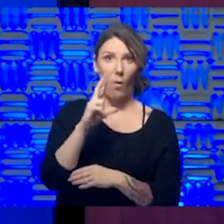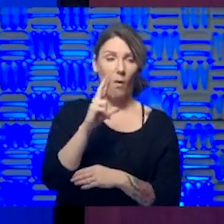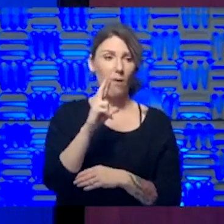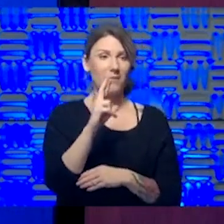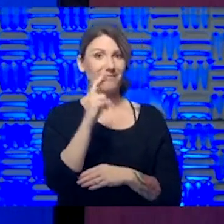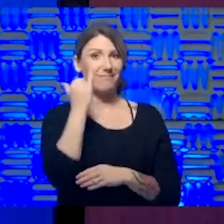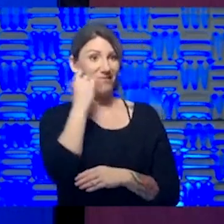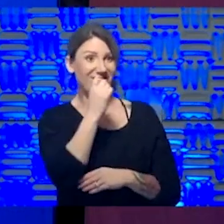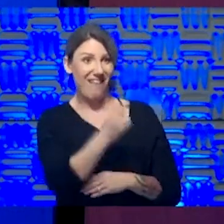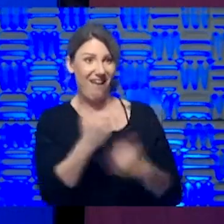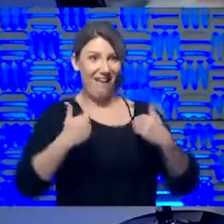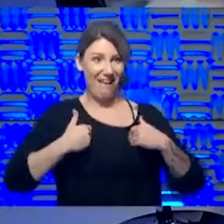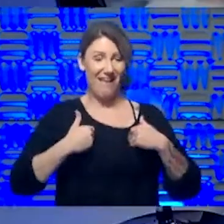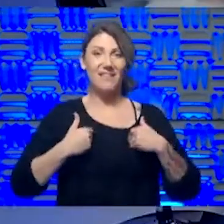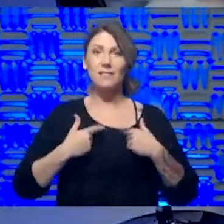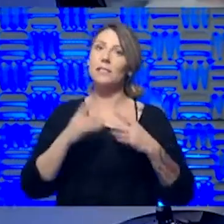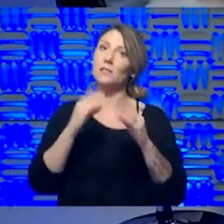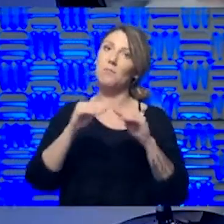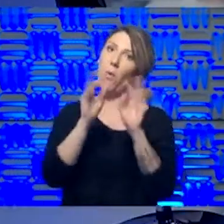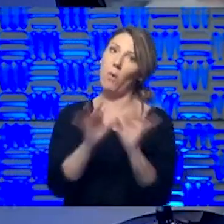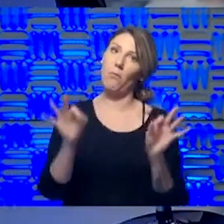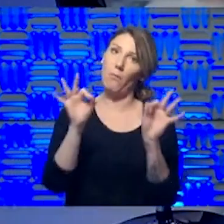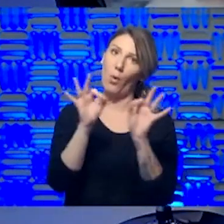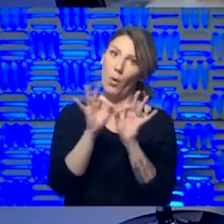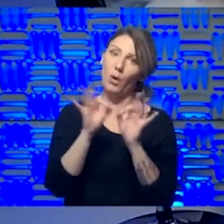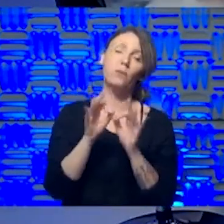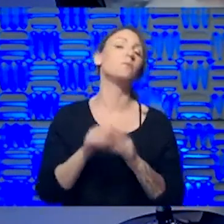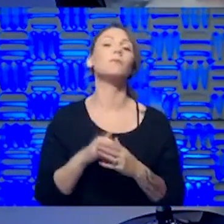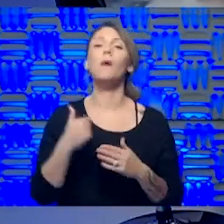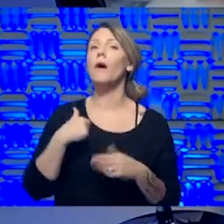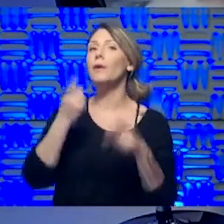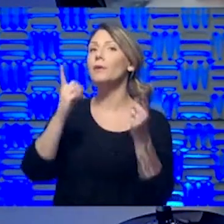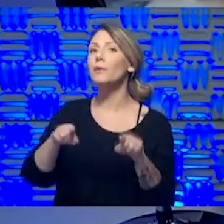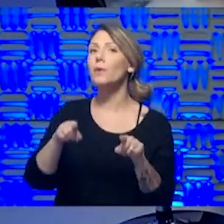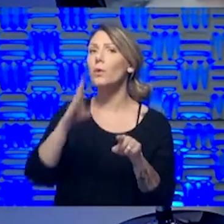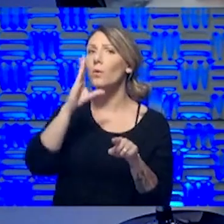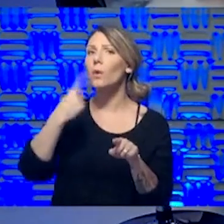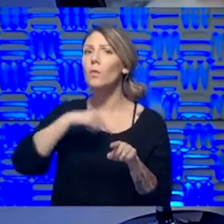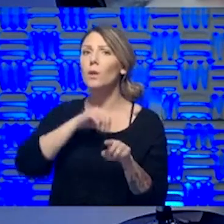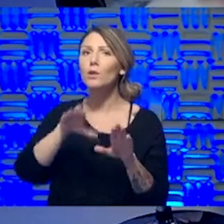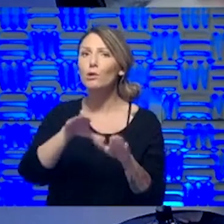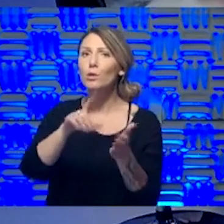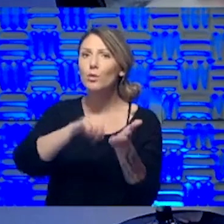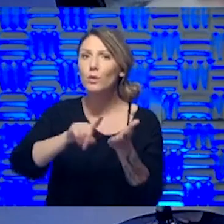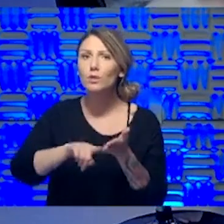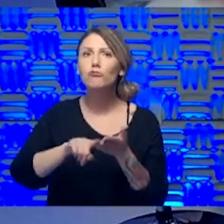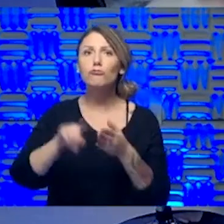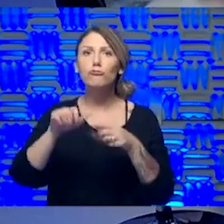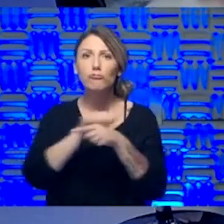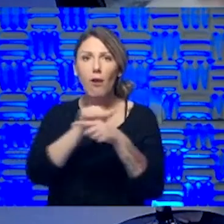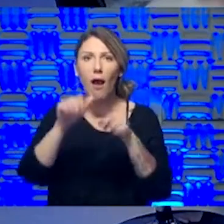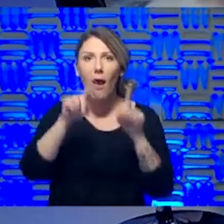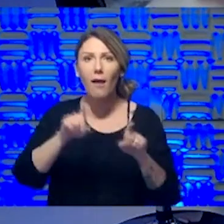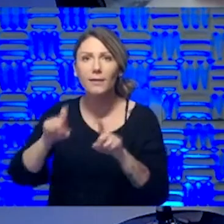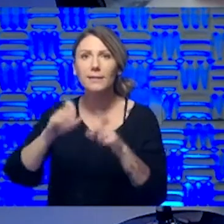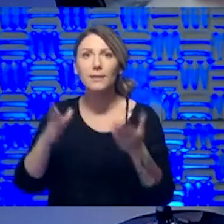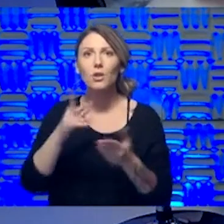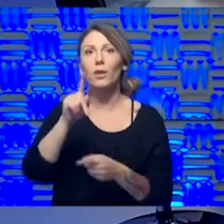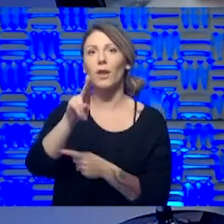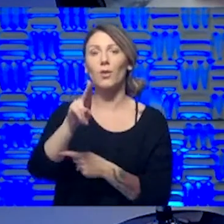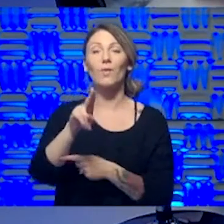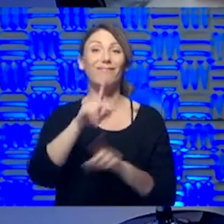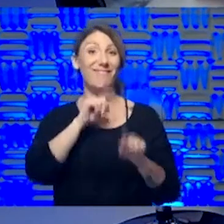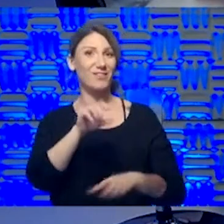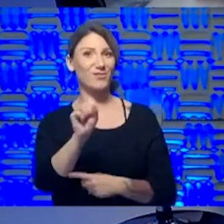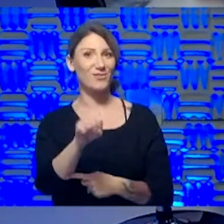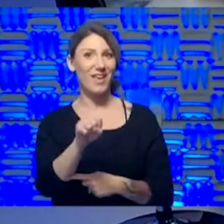is a lot more important. I agree. And are we going to be doing some research trials here at KU? The answer to that is yes. There is the